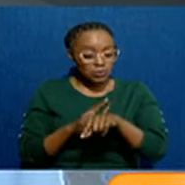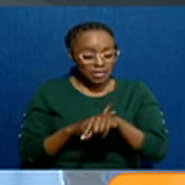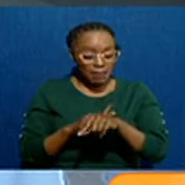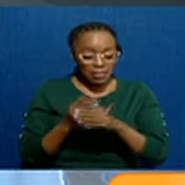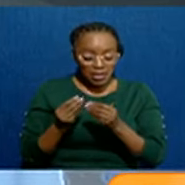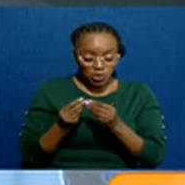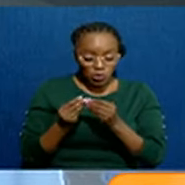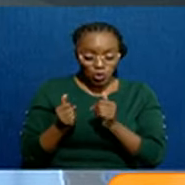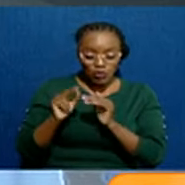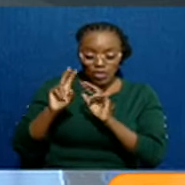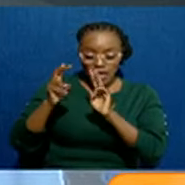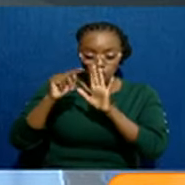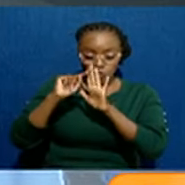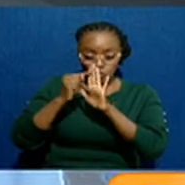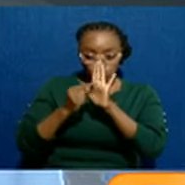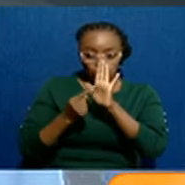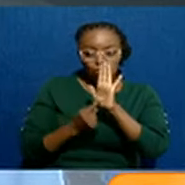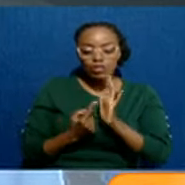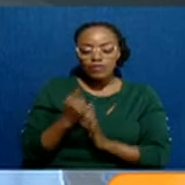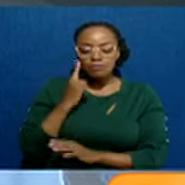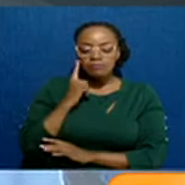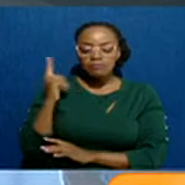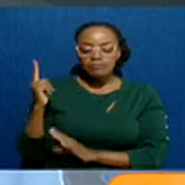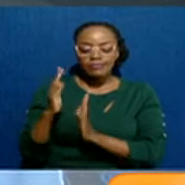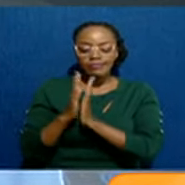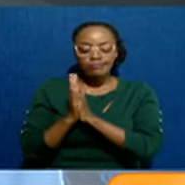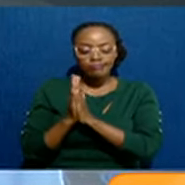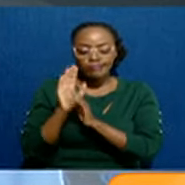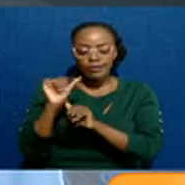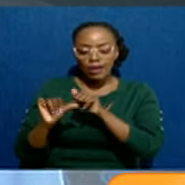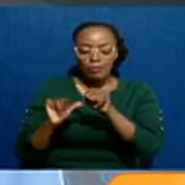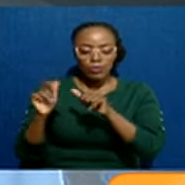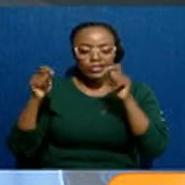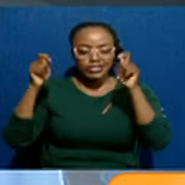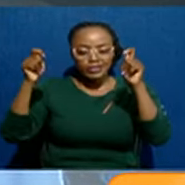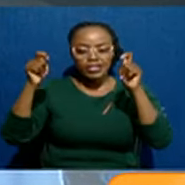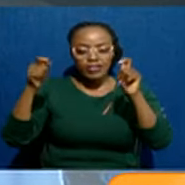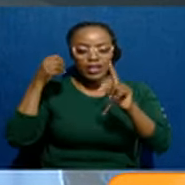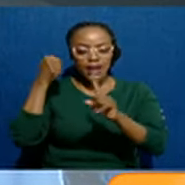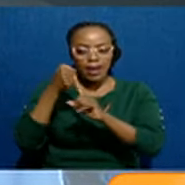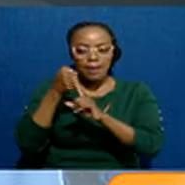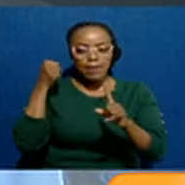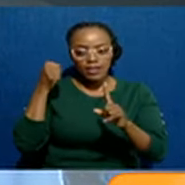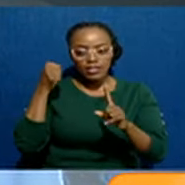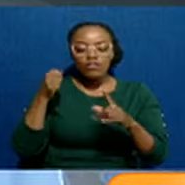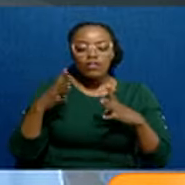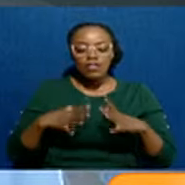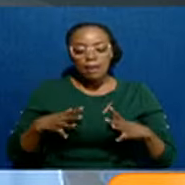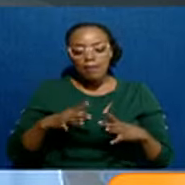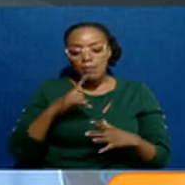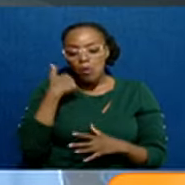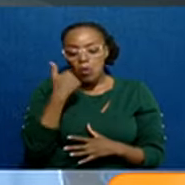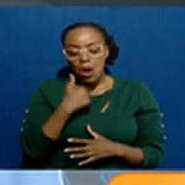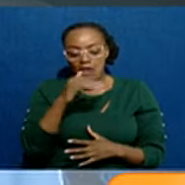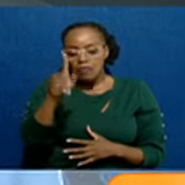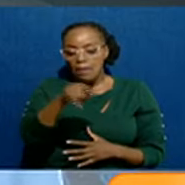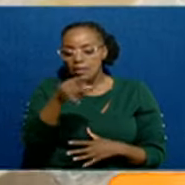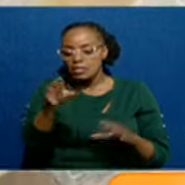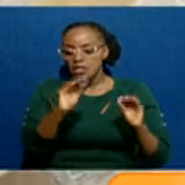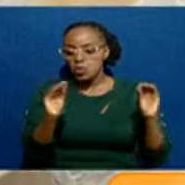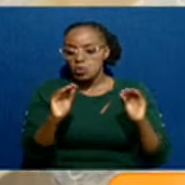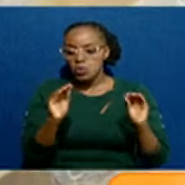are met. Seth Olale with the latest update on the medics' strike and its impact on innocent patients.